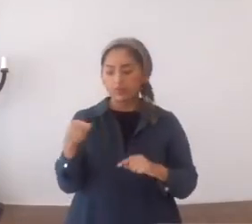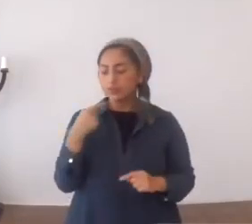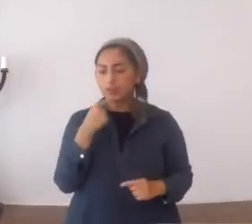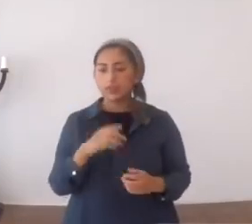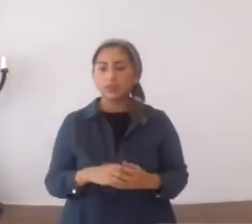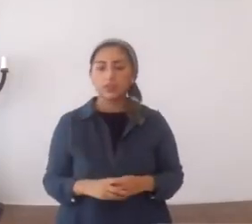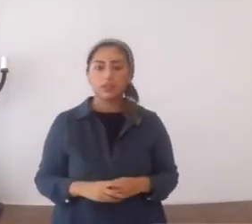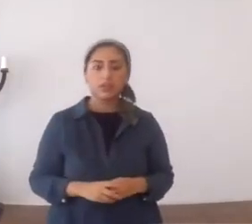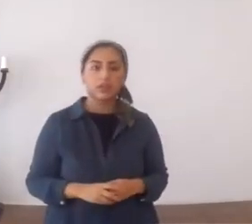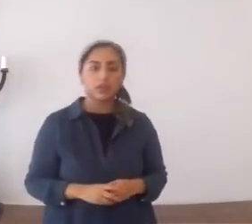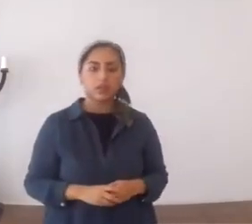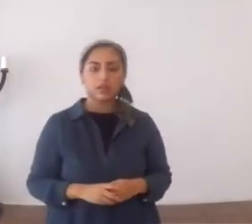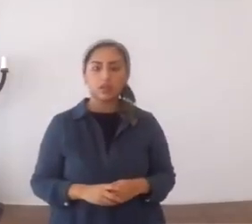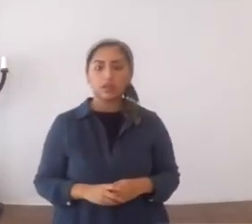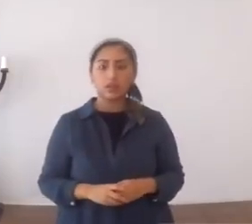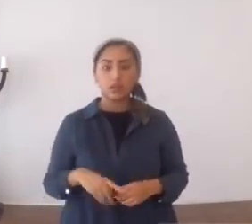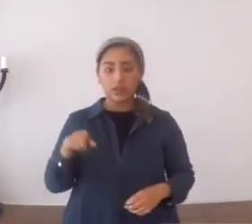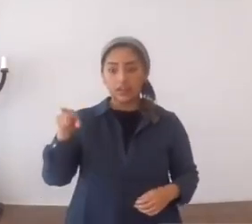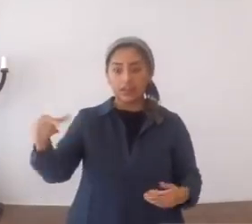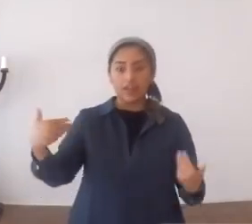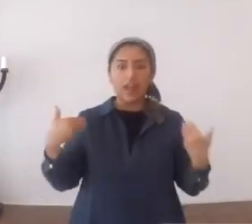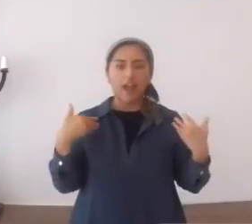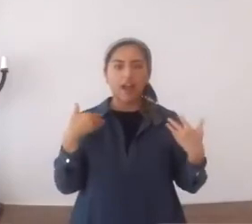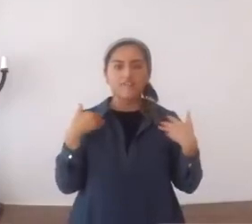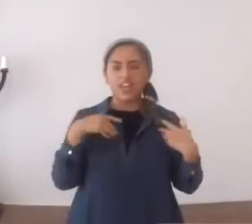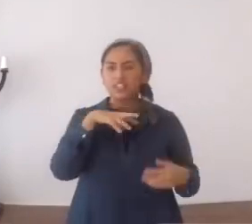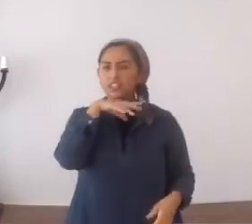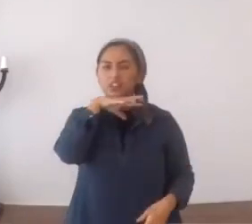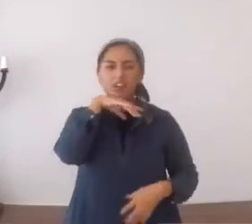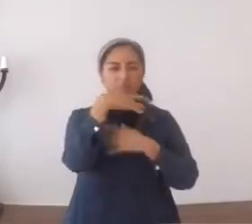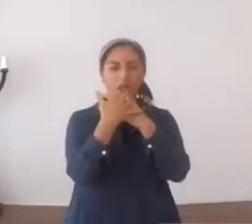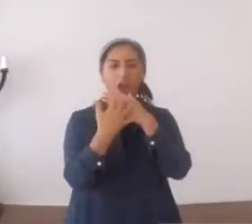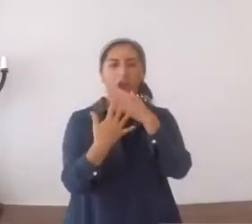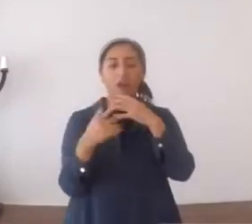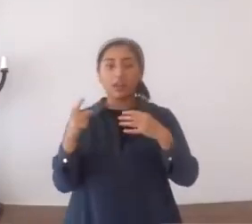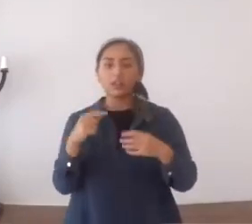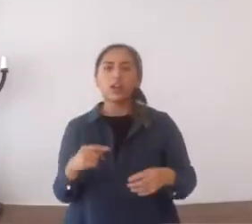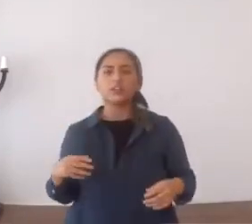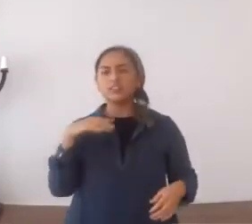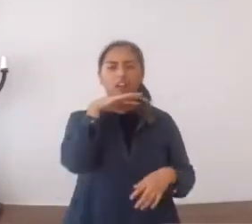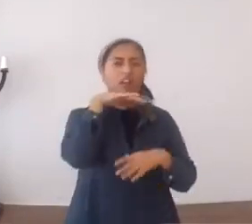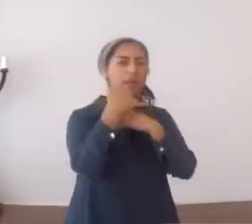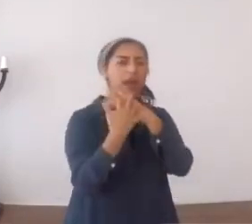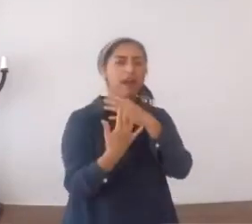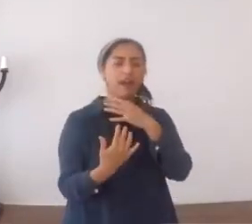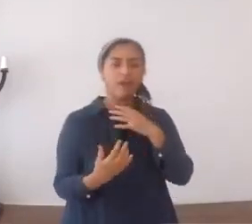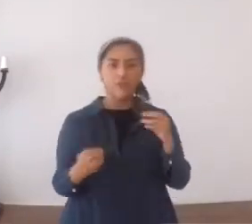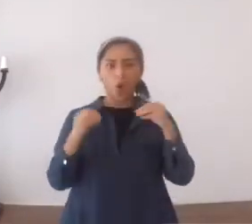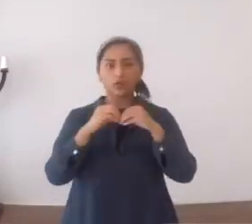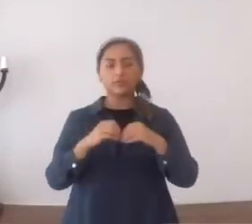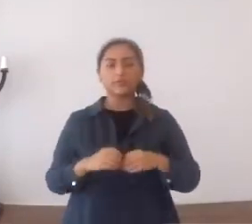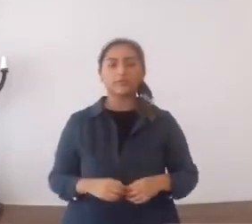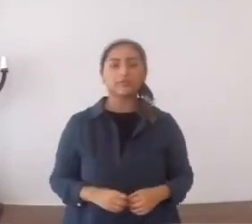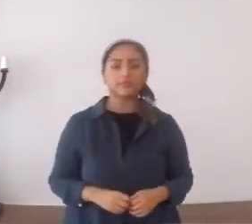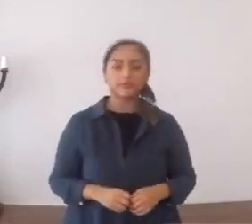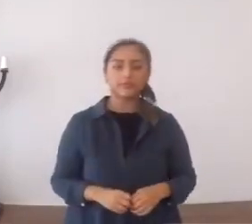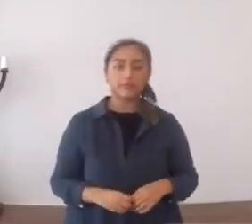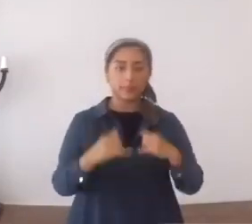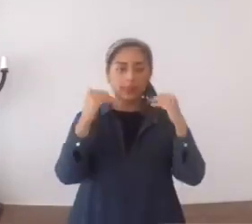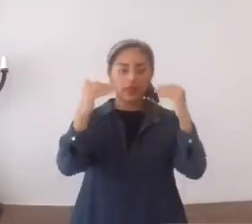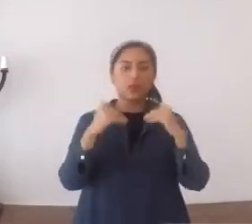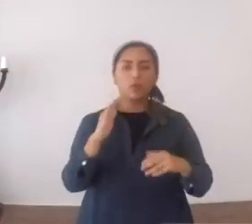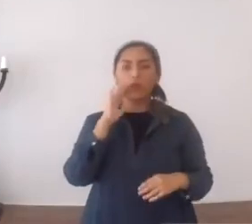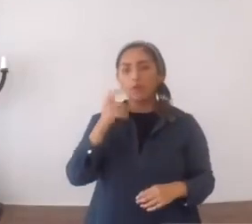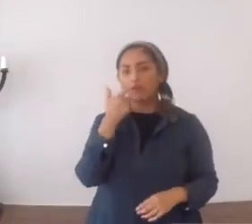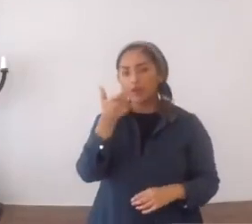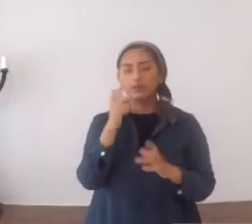God, dice or when he says circula sangre pagana, o sea, le there's da más pagan énfasis. blood in him. He emphasized those phrases more. Ahora